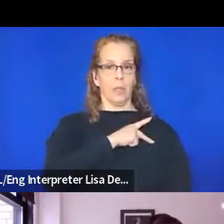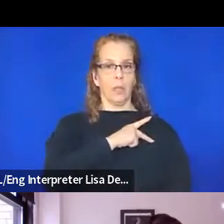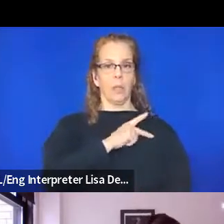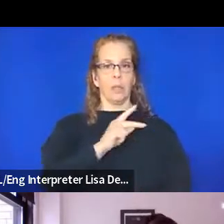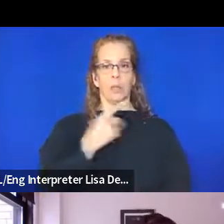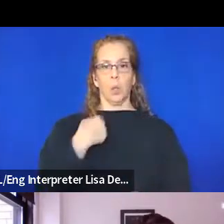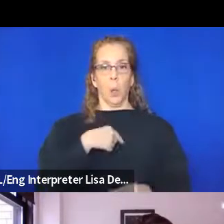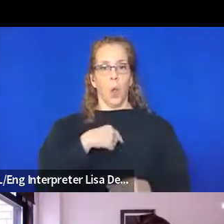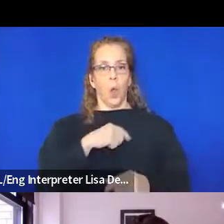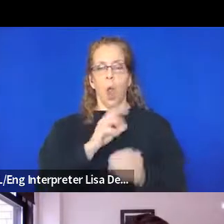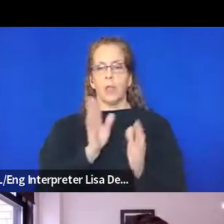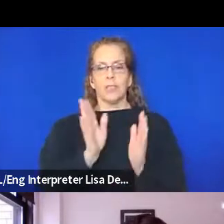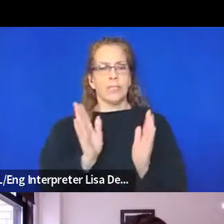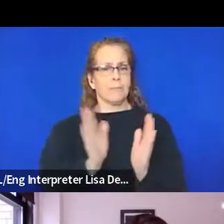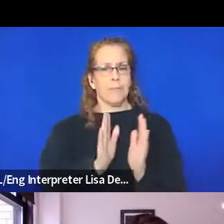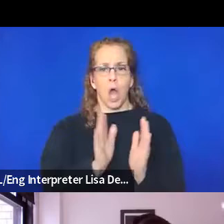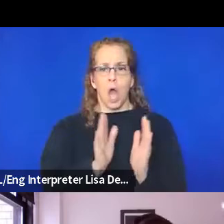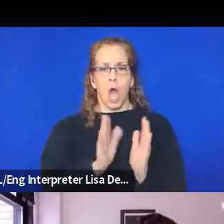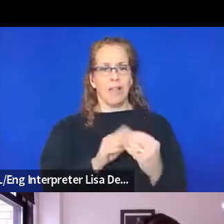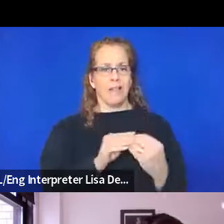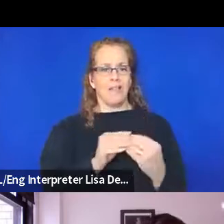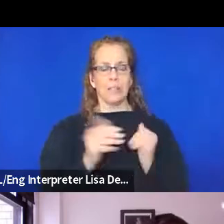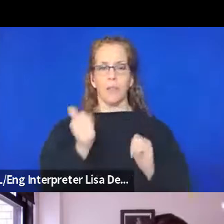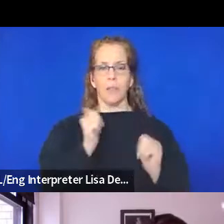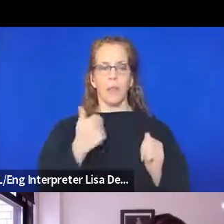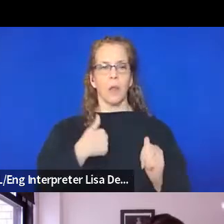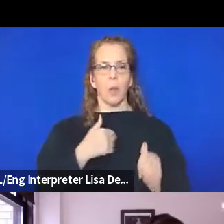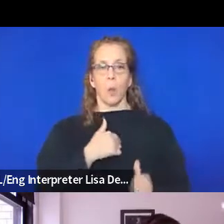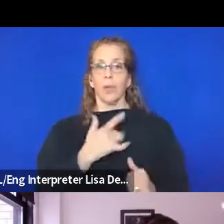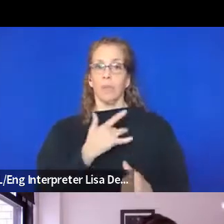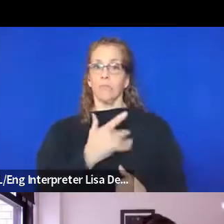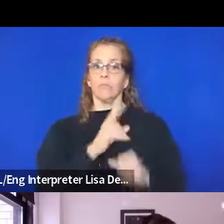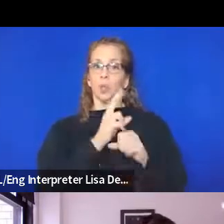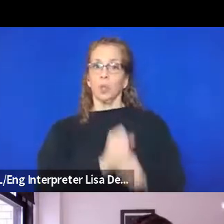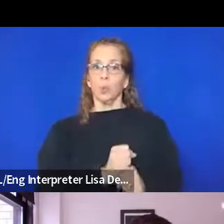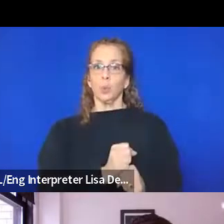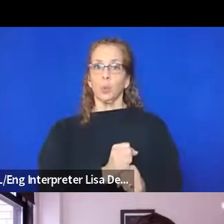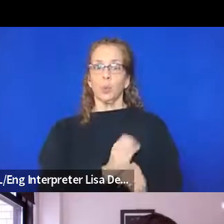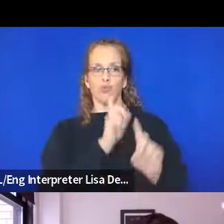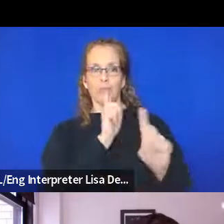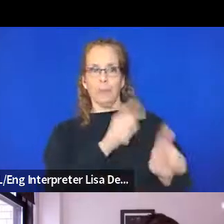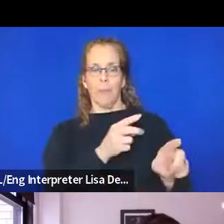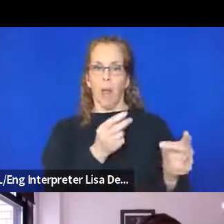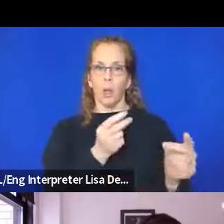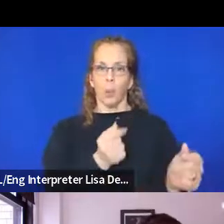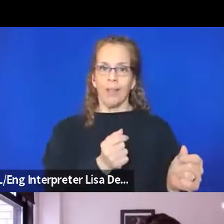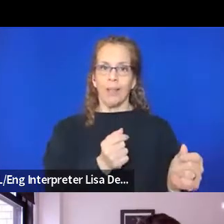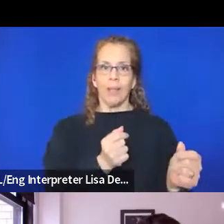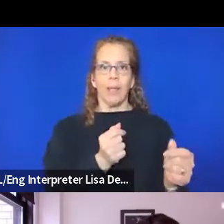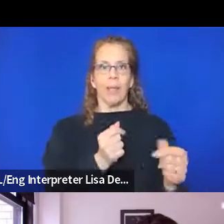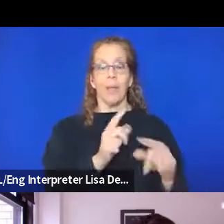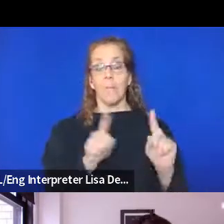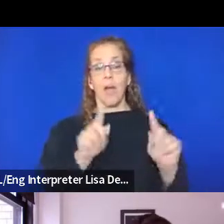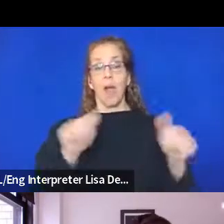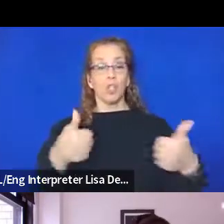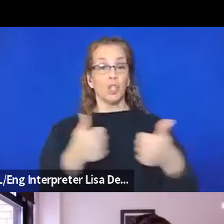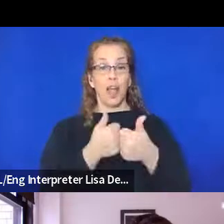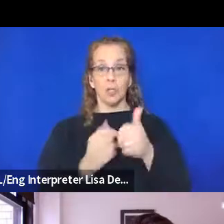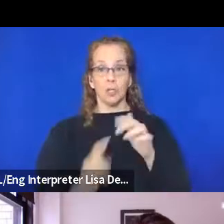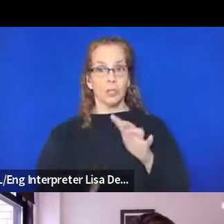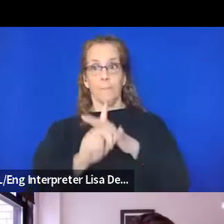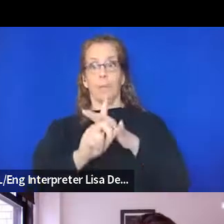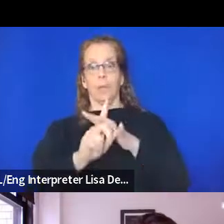small, nimble theater, and we're used to being responsive and, you know, having challenges come out of the woodwork. Some are anticipated,